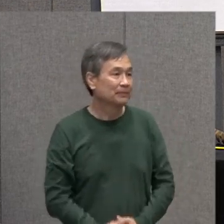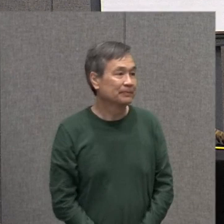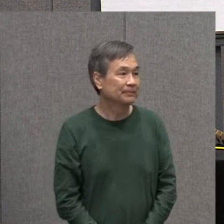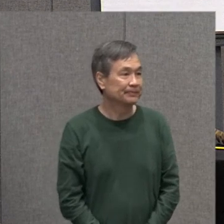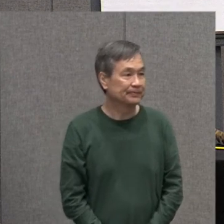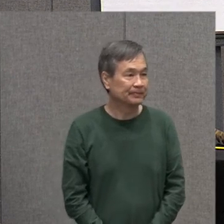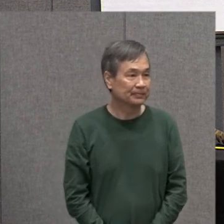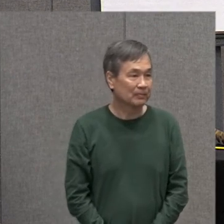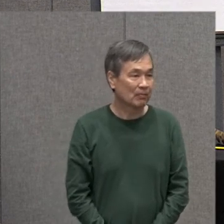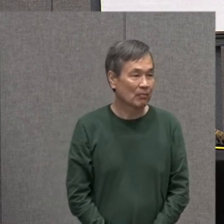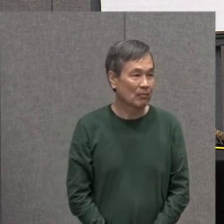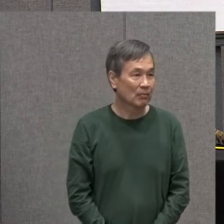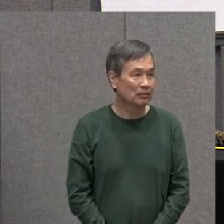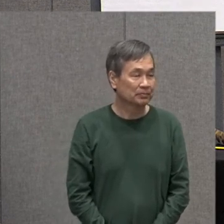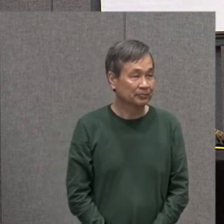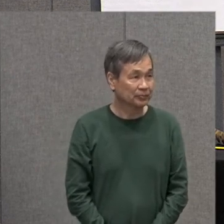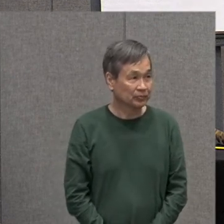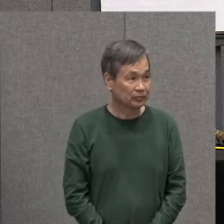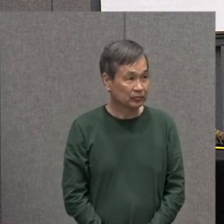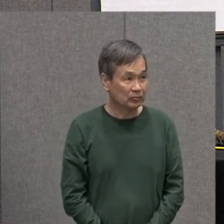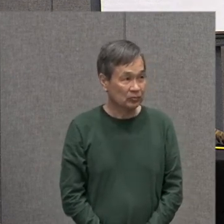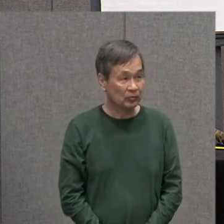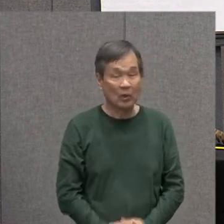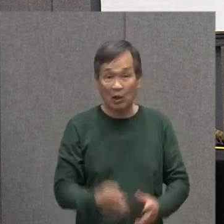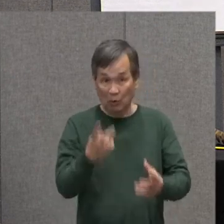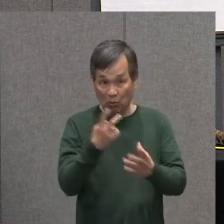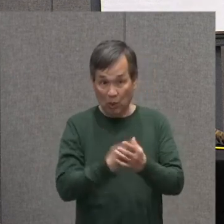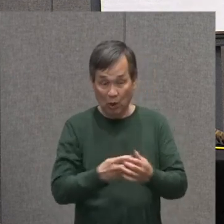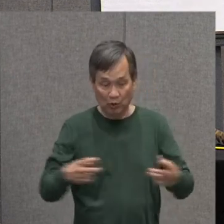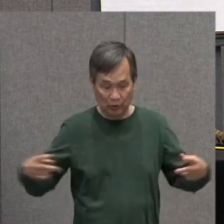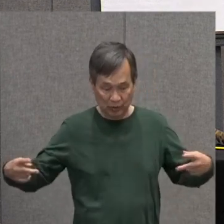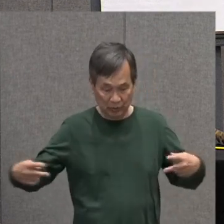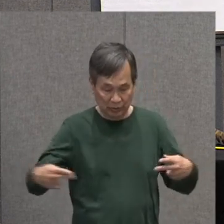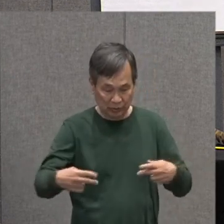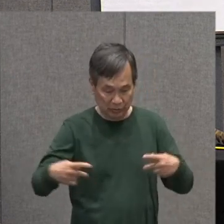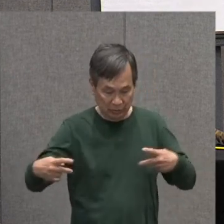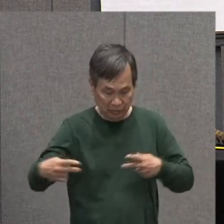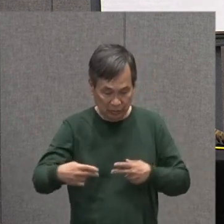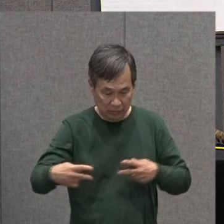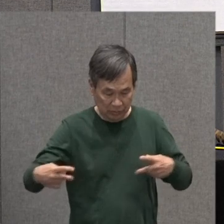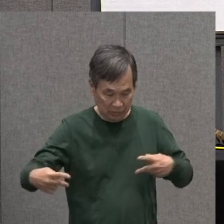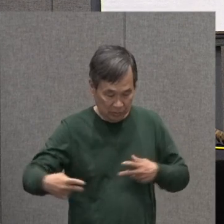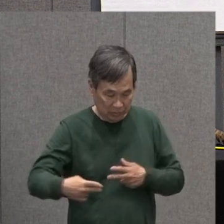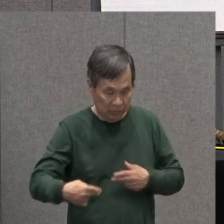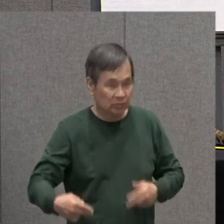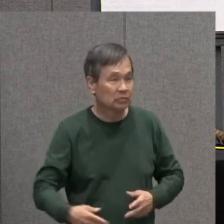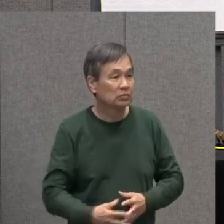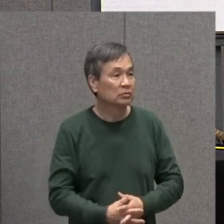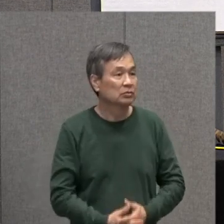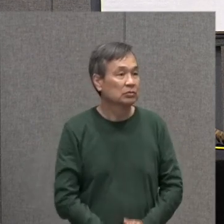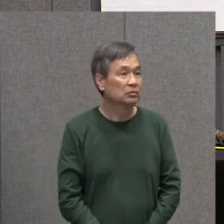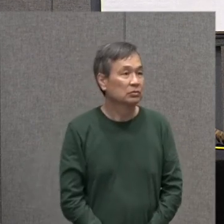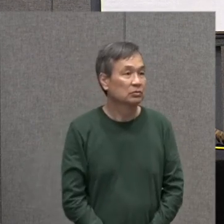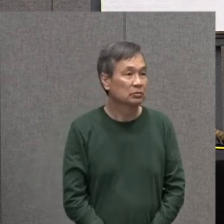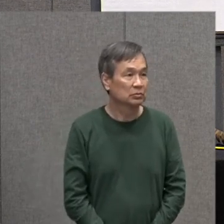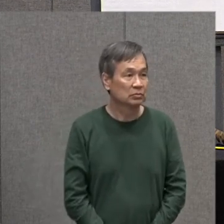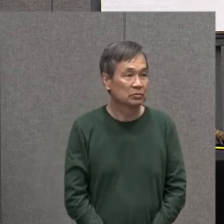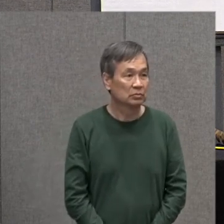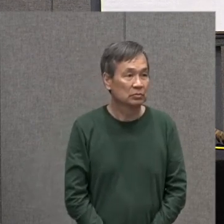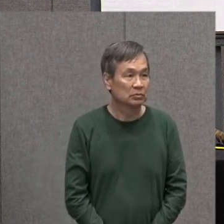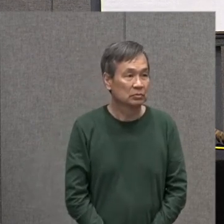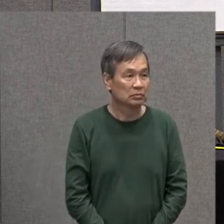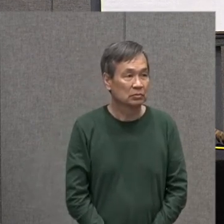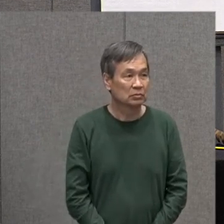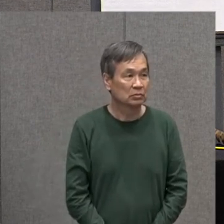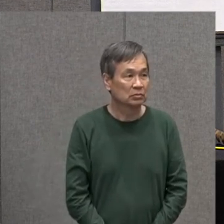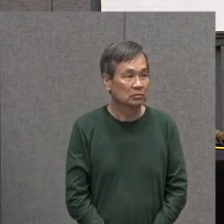fringe. And should I do it on both sides? Do it on both sides. Okay. I'm not going to draw my lines on this time. I'm feeling brave, and I'm